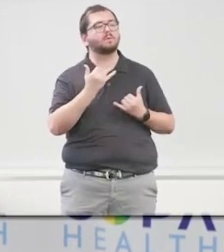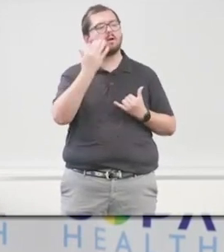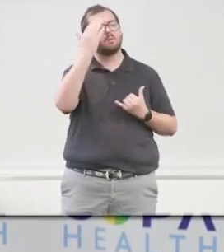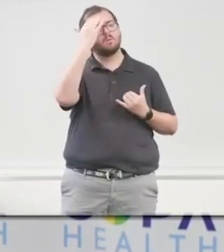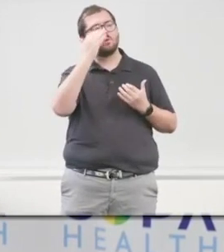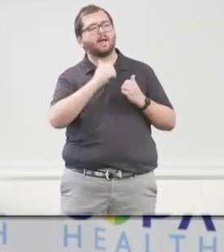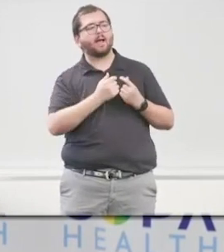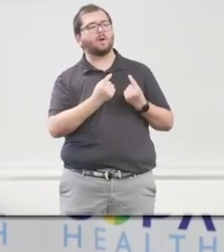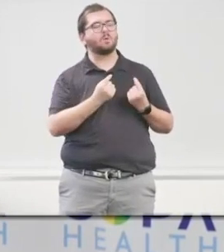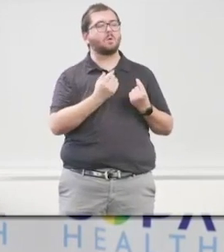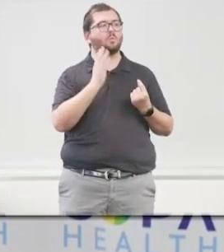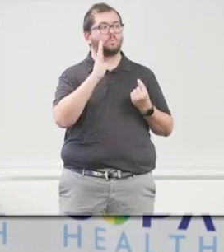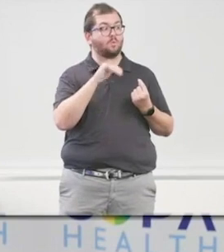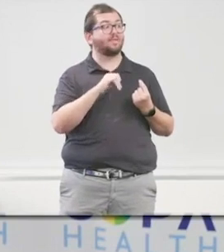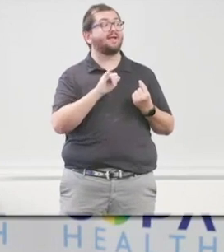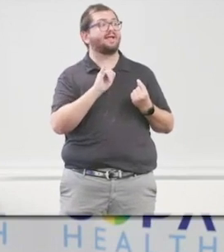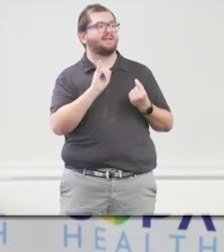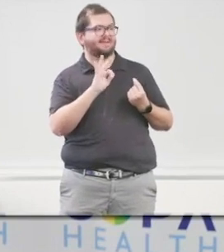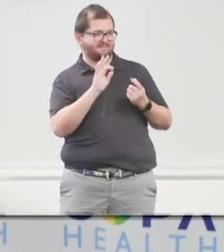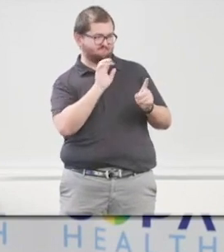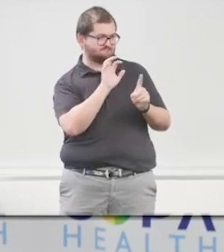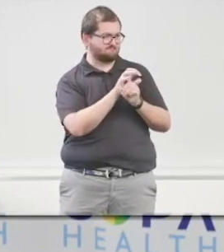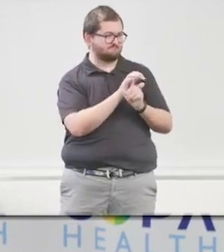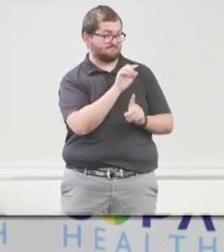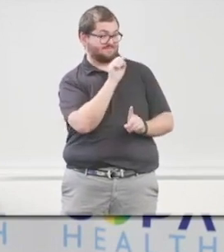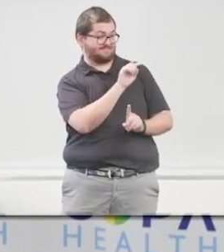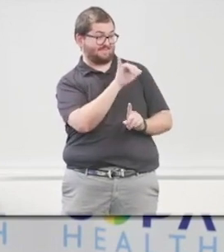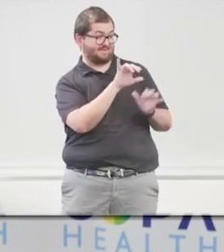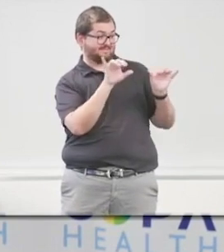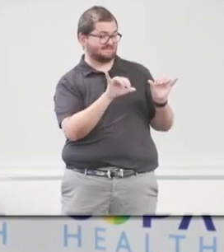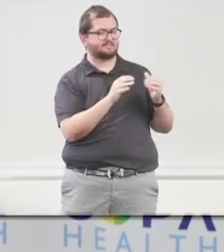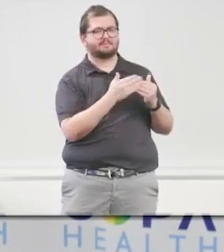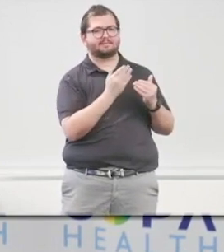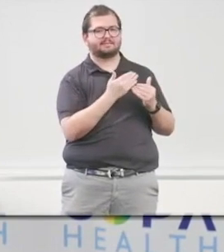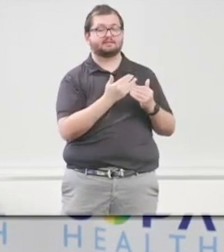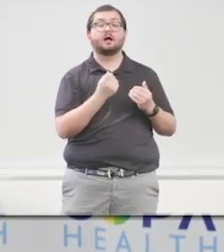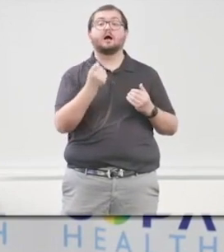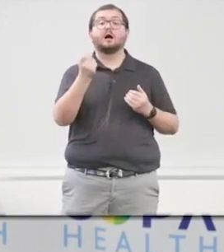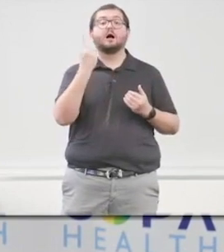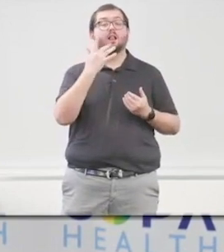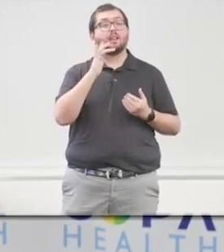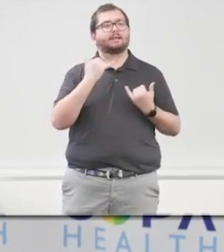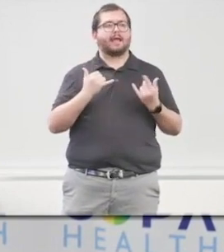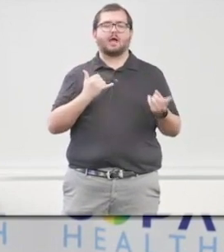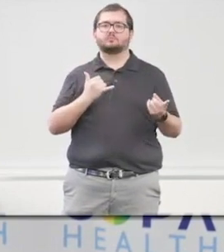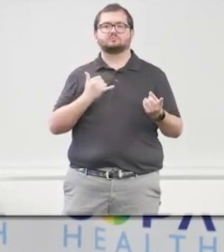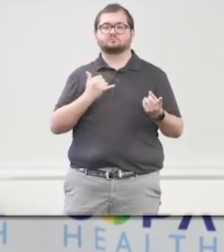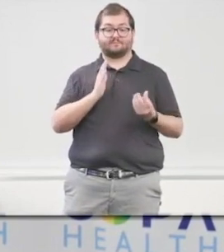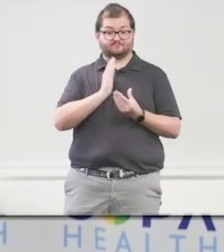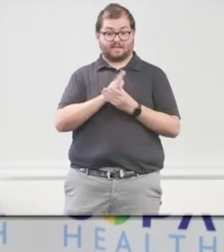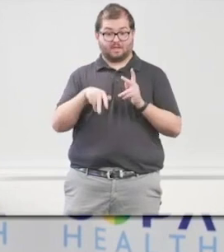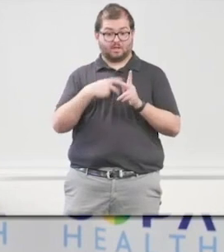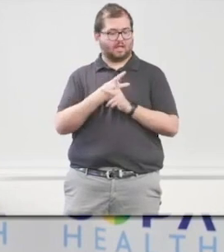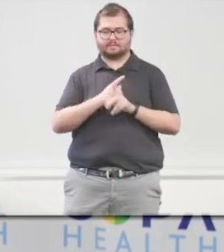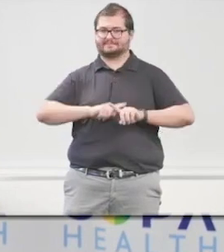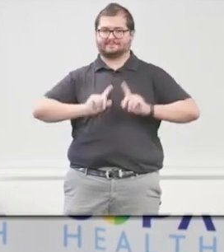after something like that and doing a system like that. But the lessons learned is they've changed their protocols. They're not using the same file types, and they're